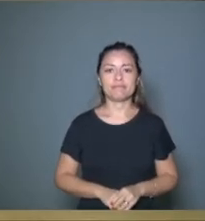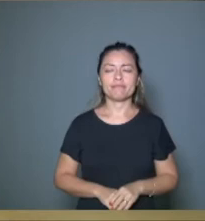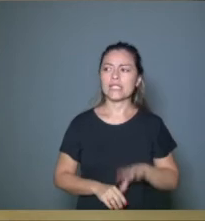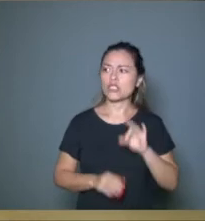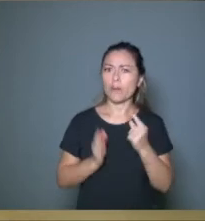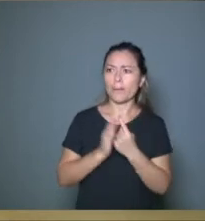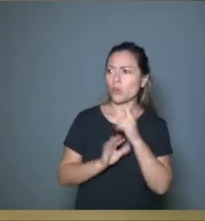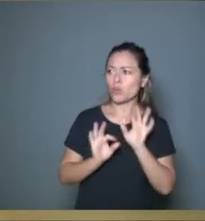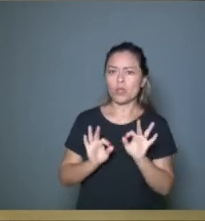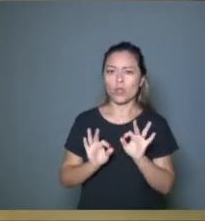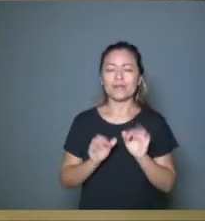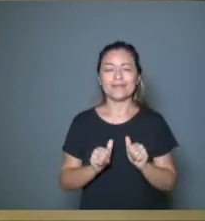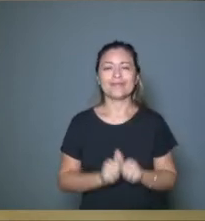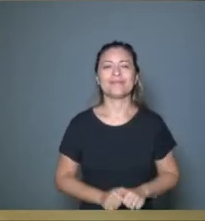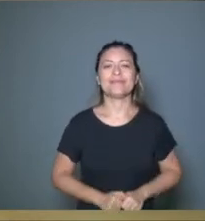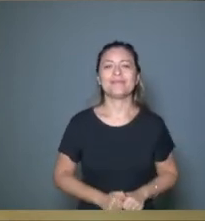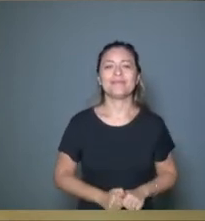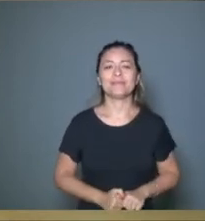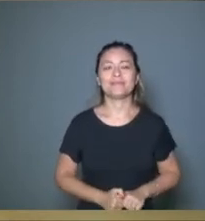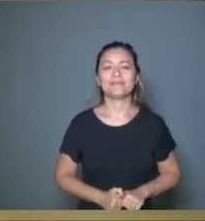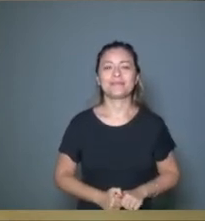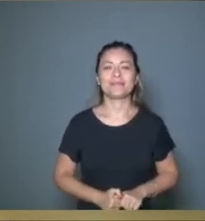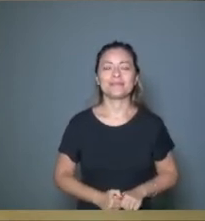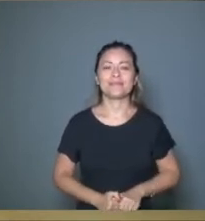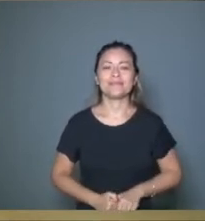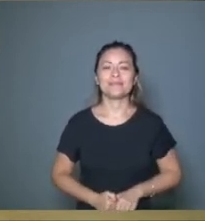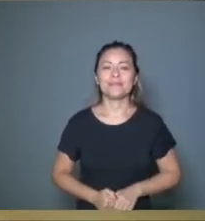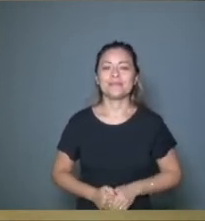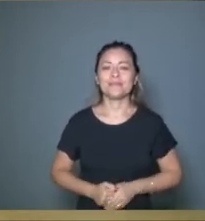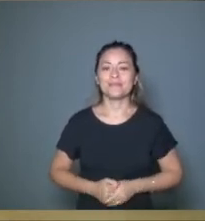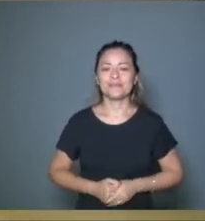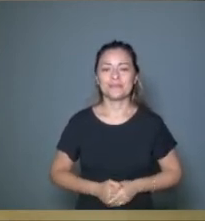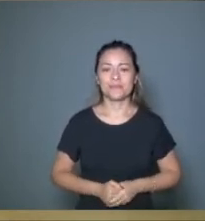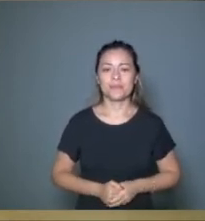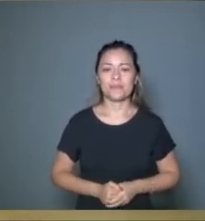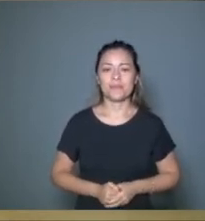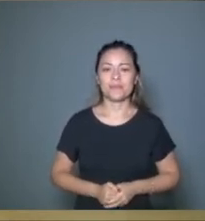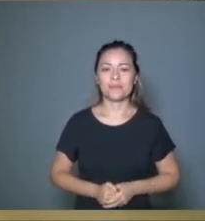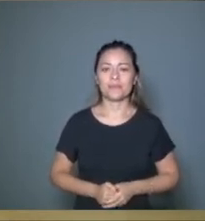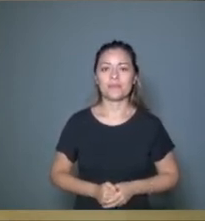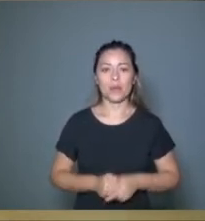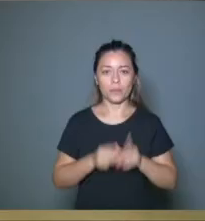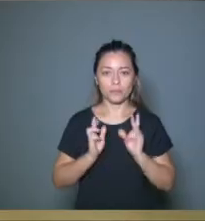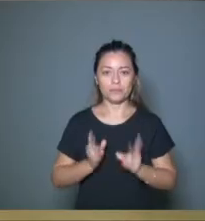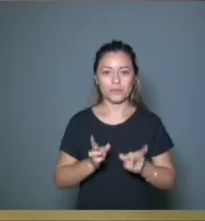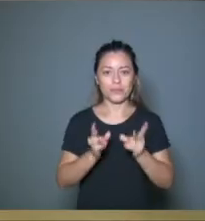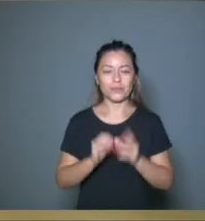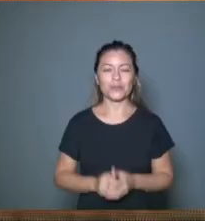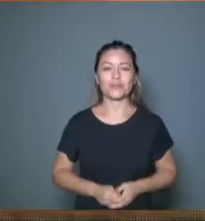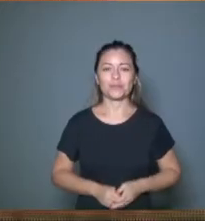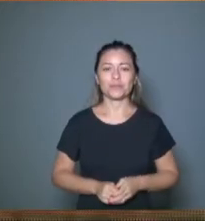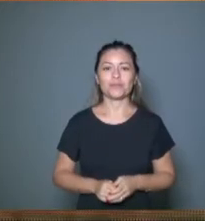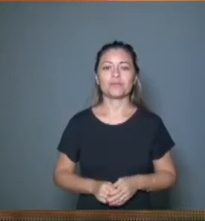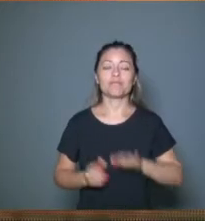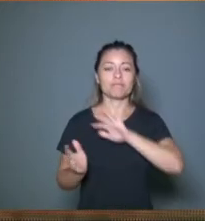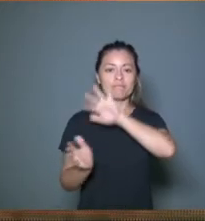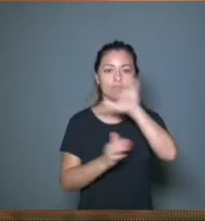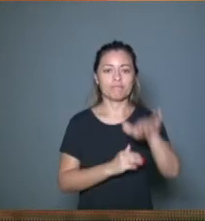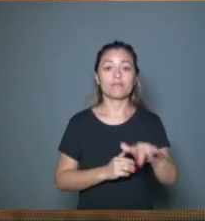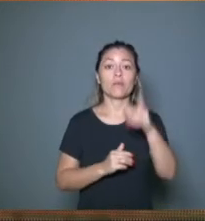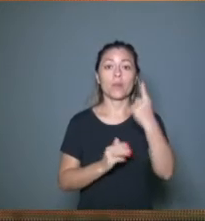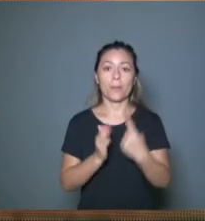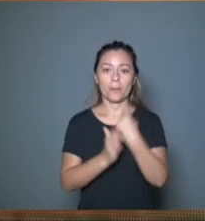another question? No, right? Hey, beleza. Okay. Vamos lá, então, continuando aqui okay. Nosso evento. A próxima pergunta